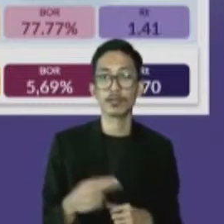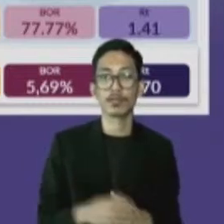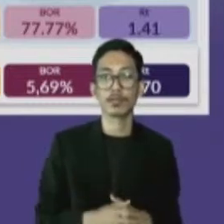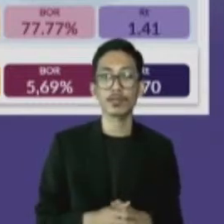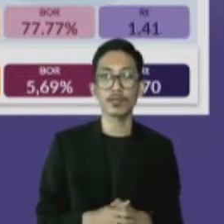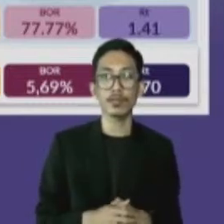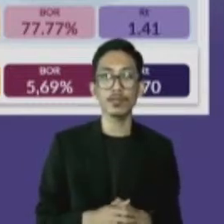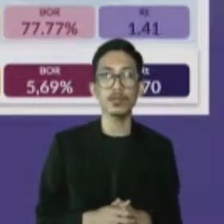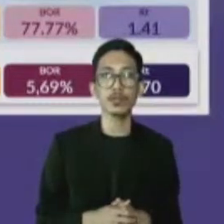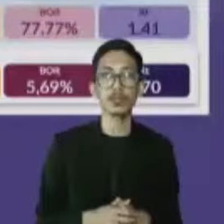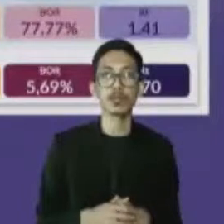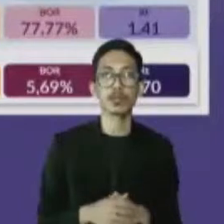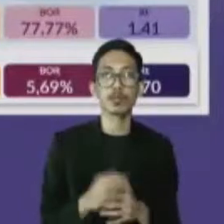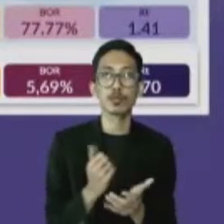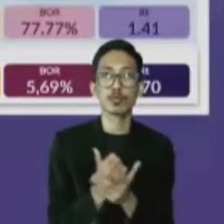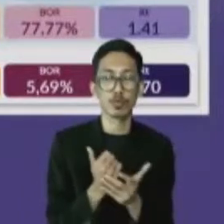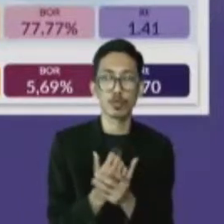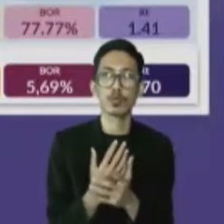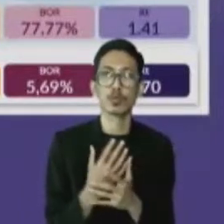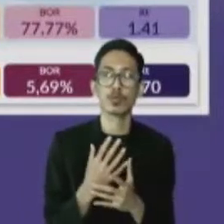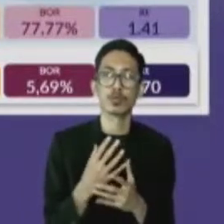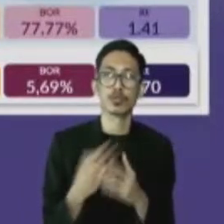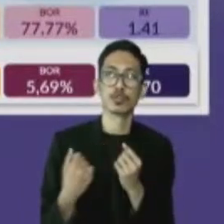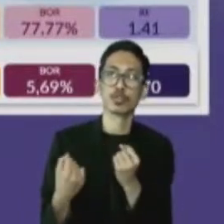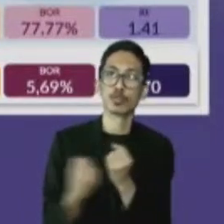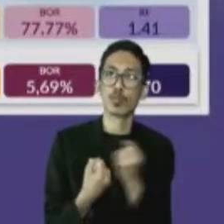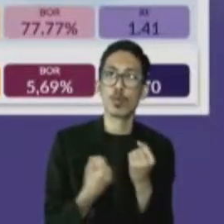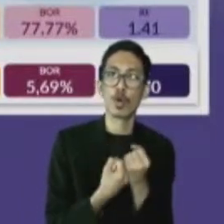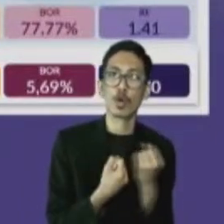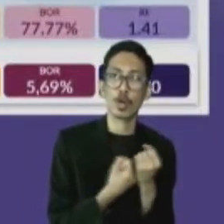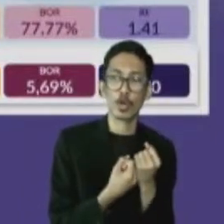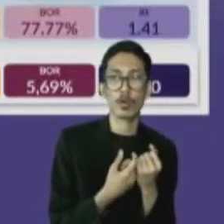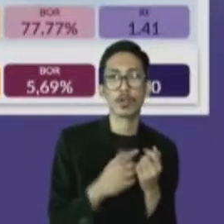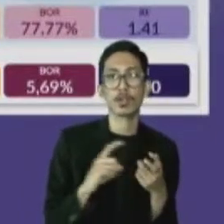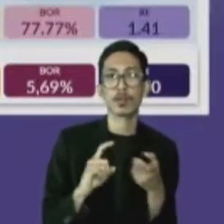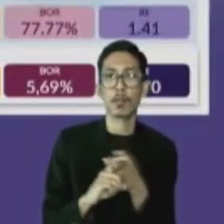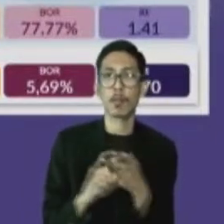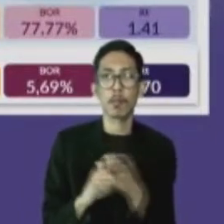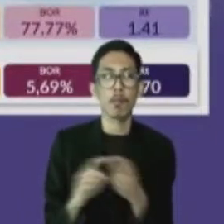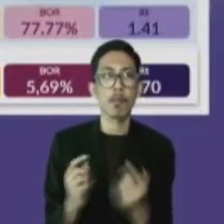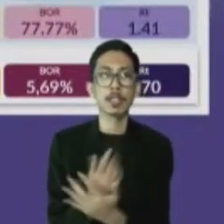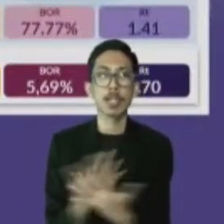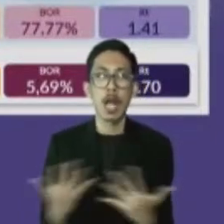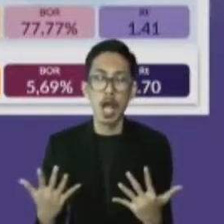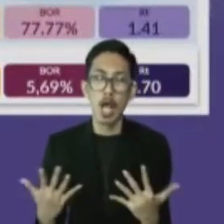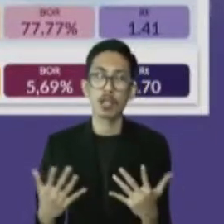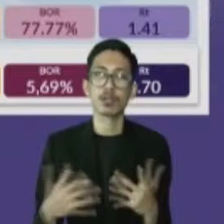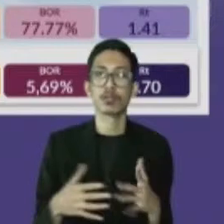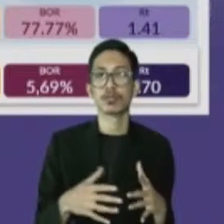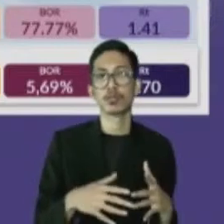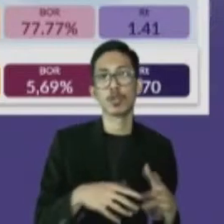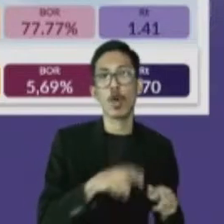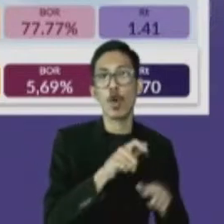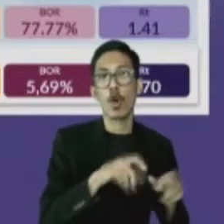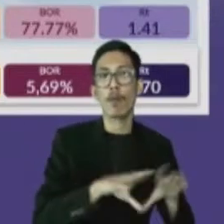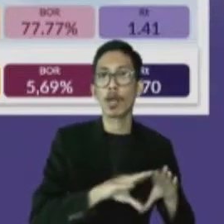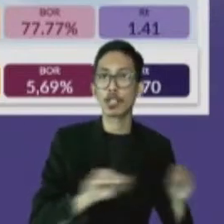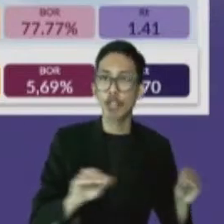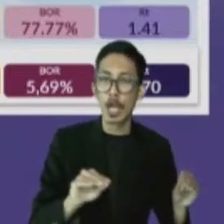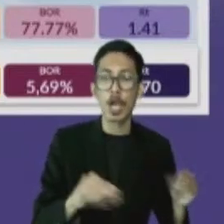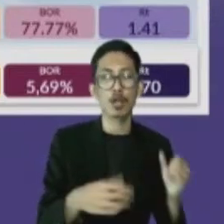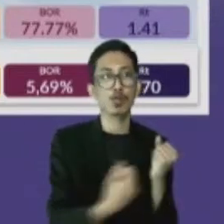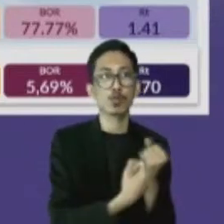achieved due to the support of all levels of society, the role of the health workers at the forefront of